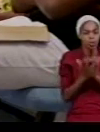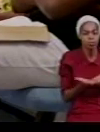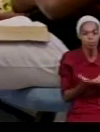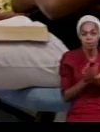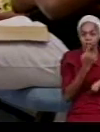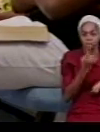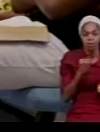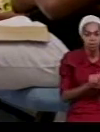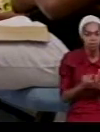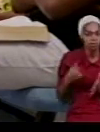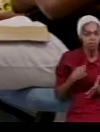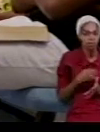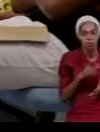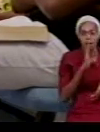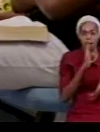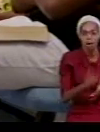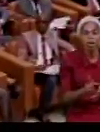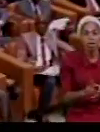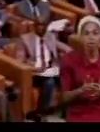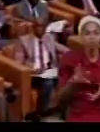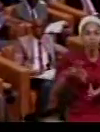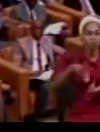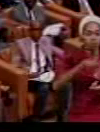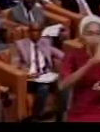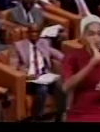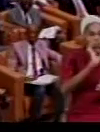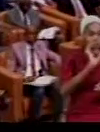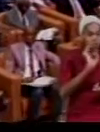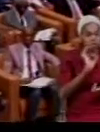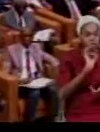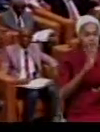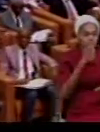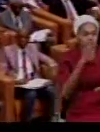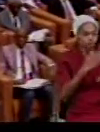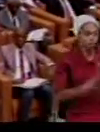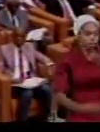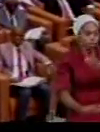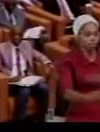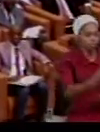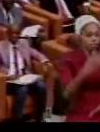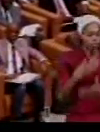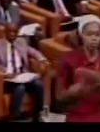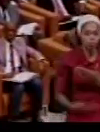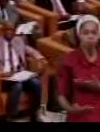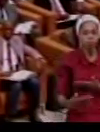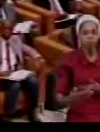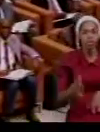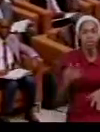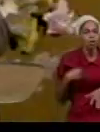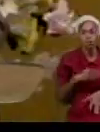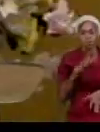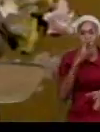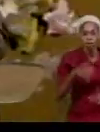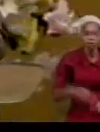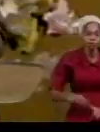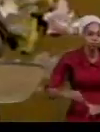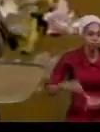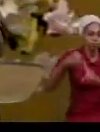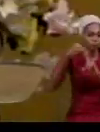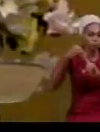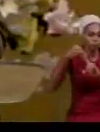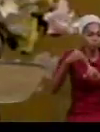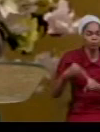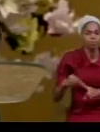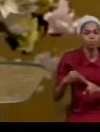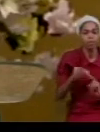chosen generations. We are peculiar. In Isaiah chapter 40, 4, verse 3,